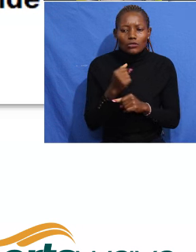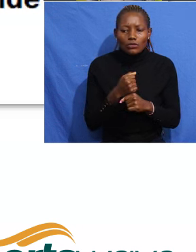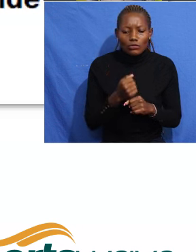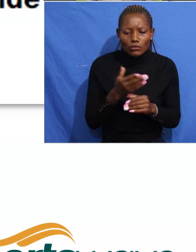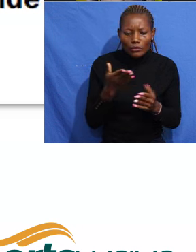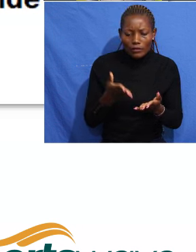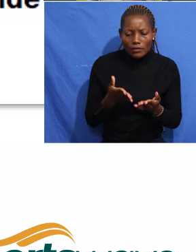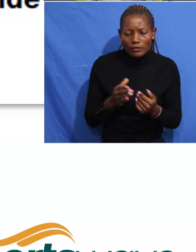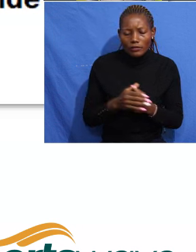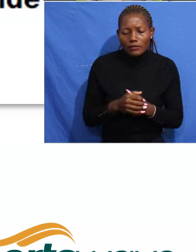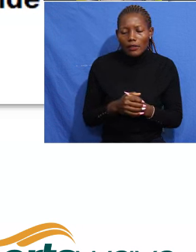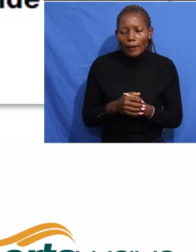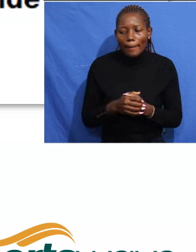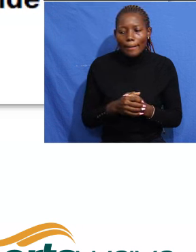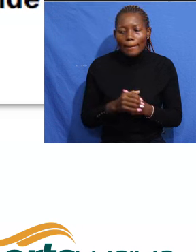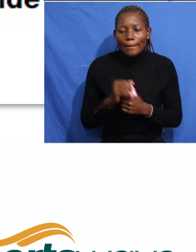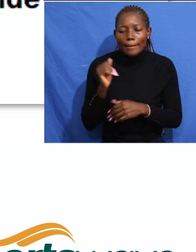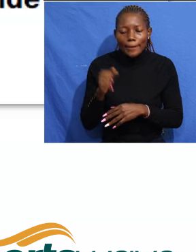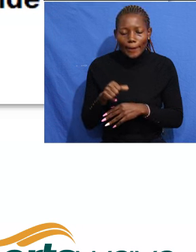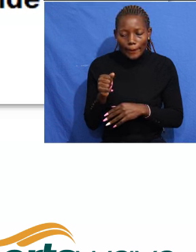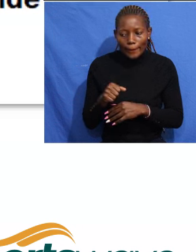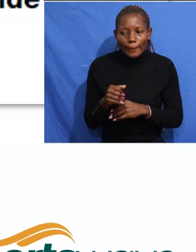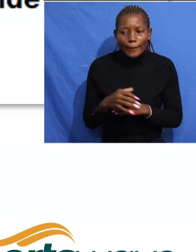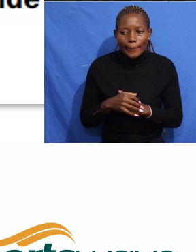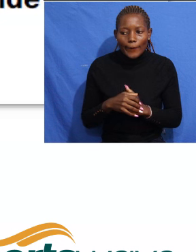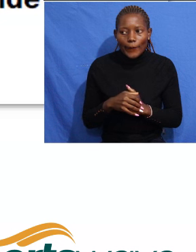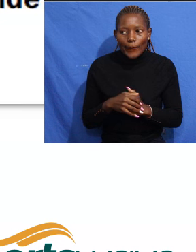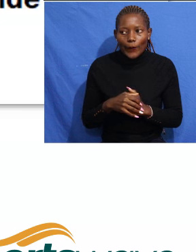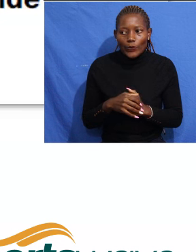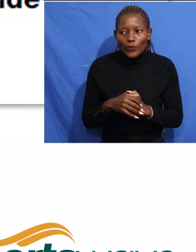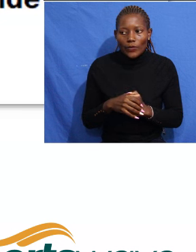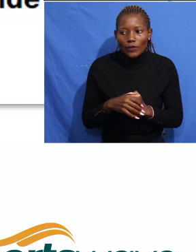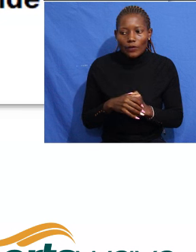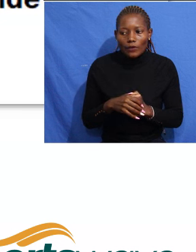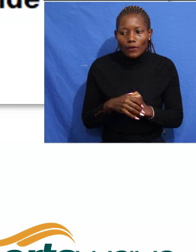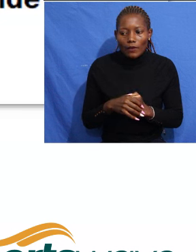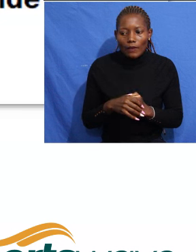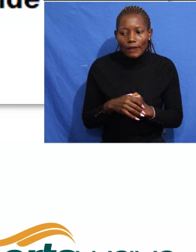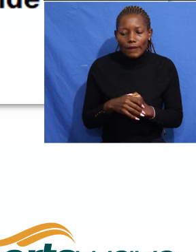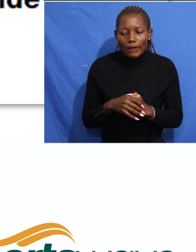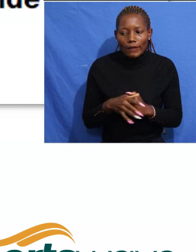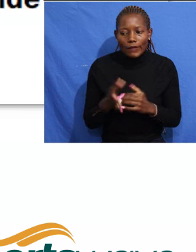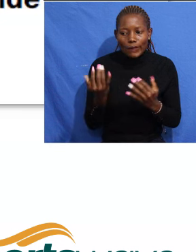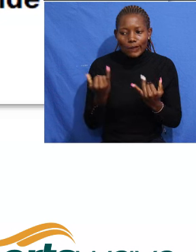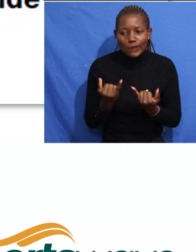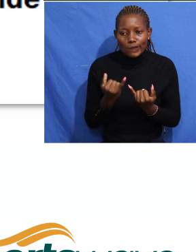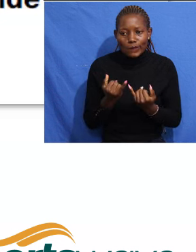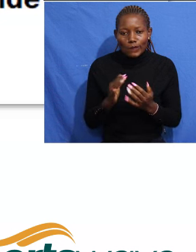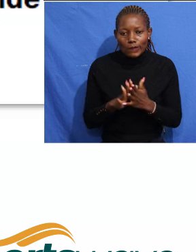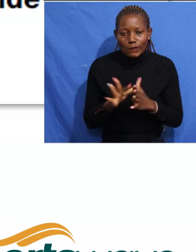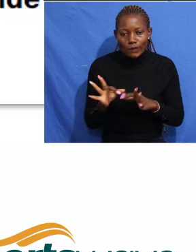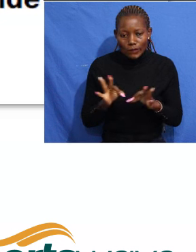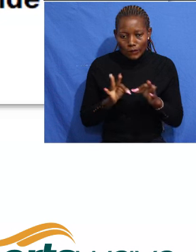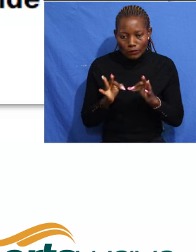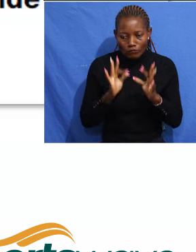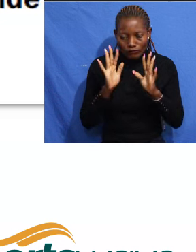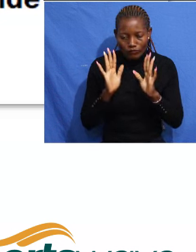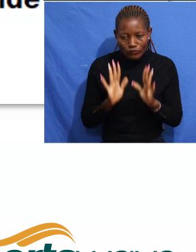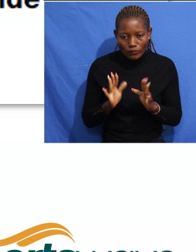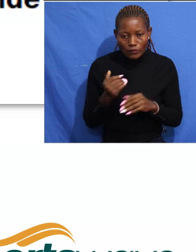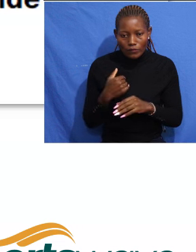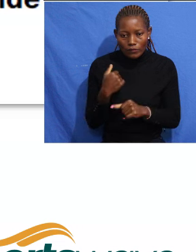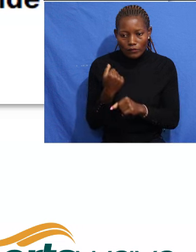that, you know. So in order to explain the importance of the recovery, I have